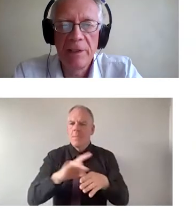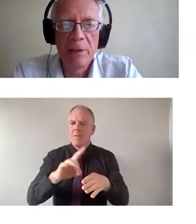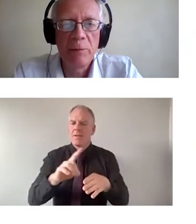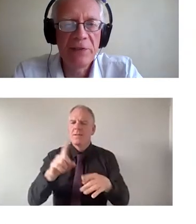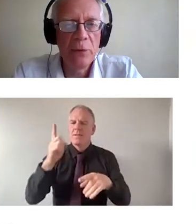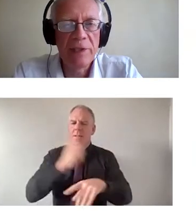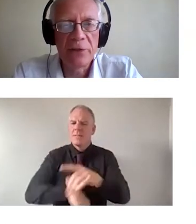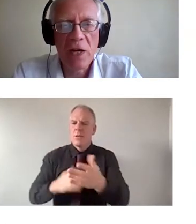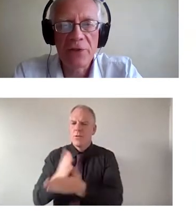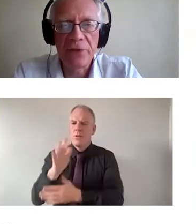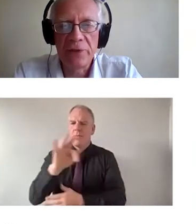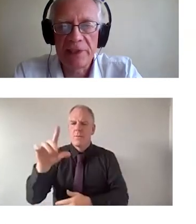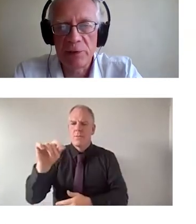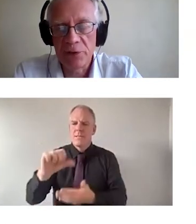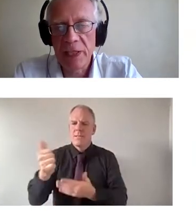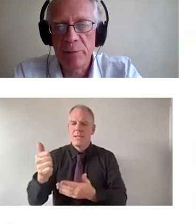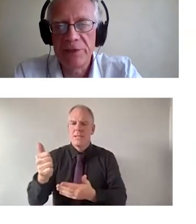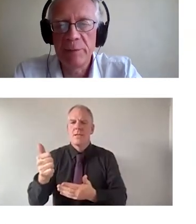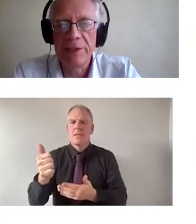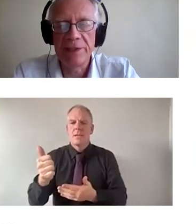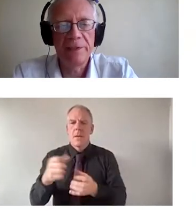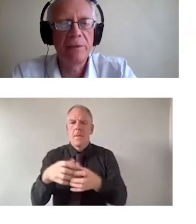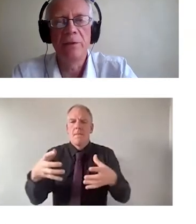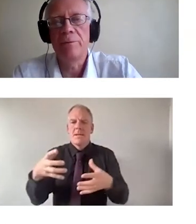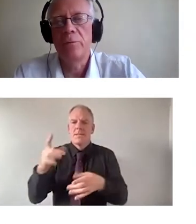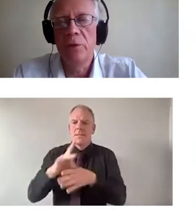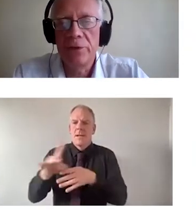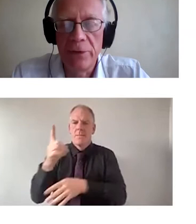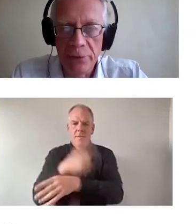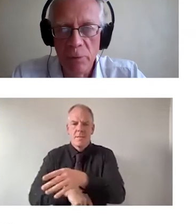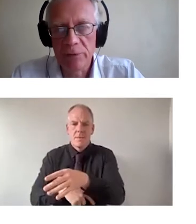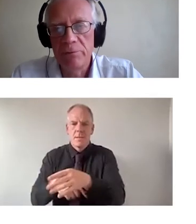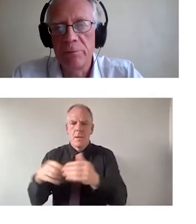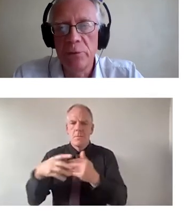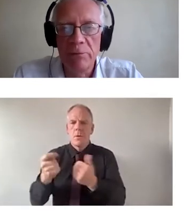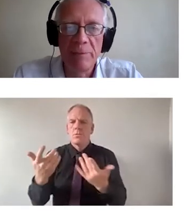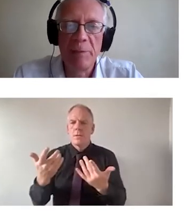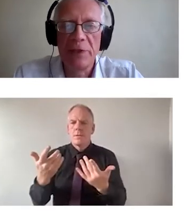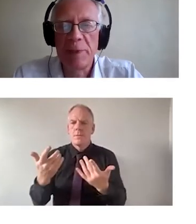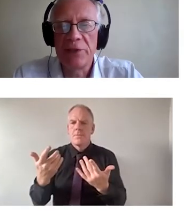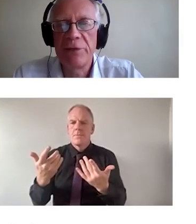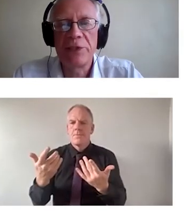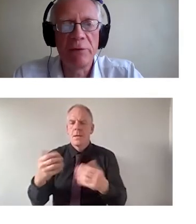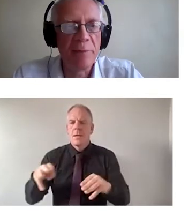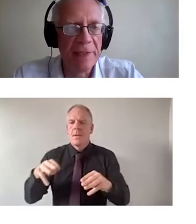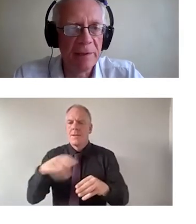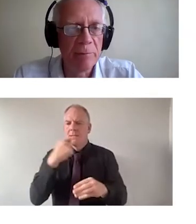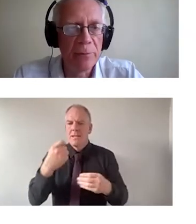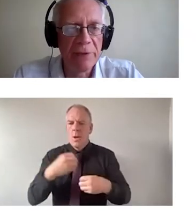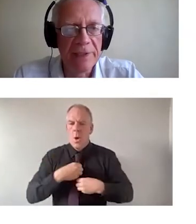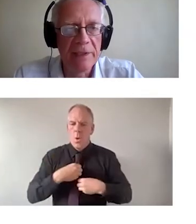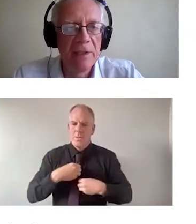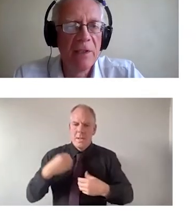2016, we saw that the largest, you know, category or type of disability was the one where people experience difficulty with